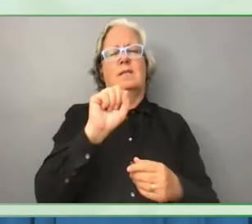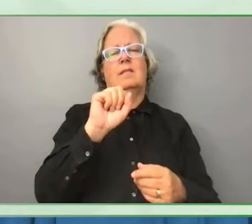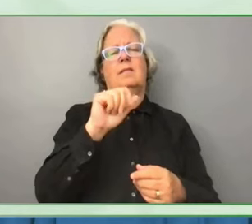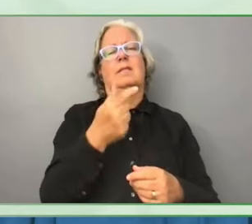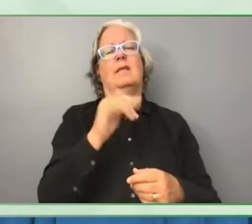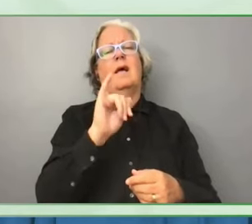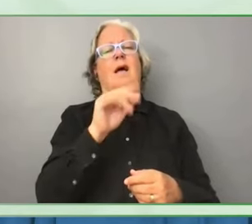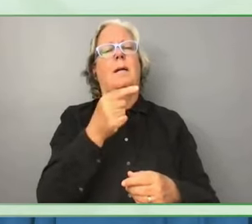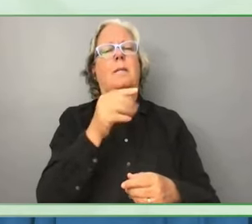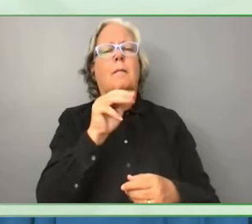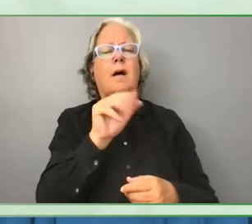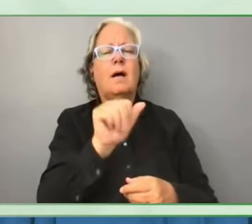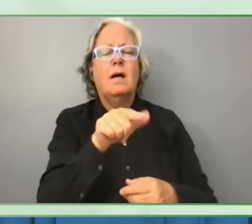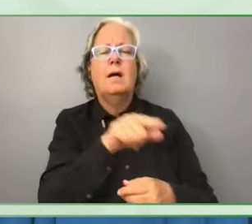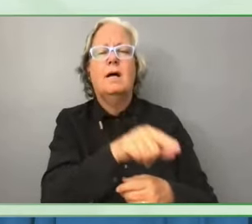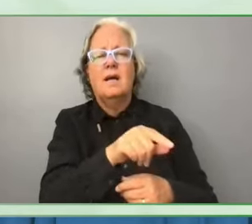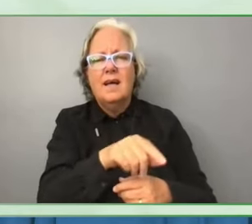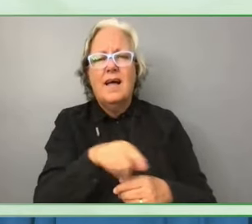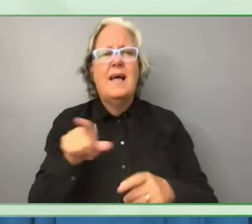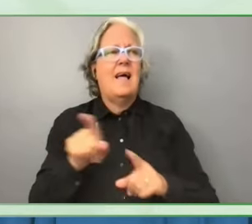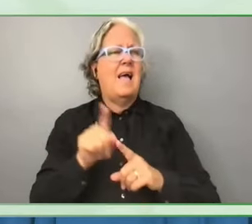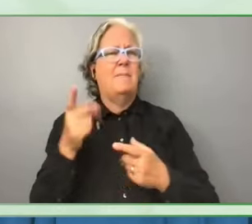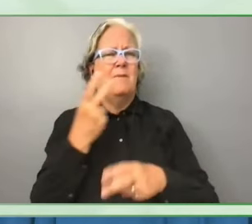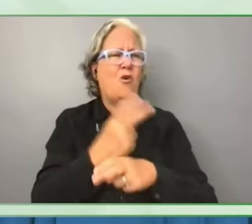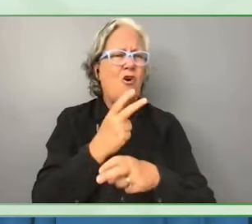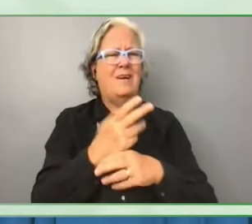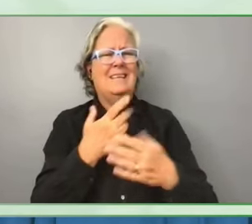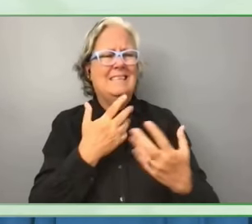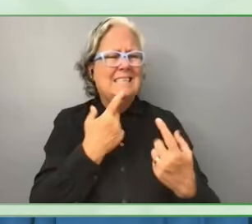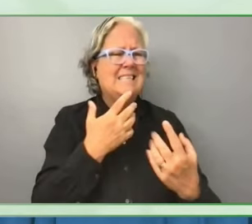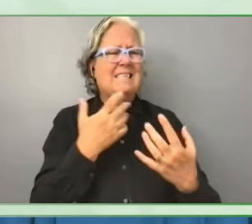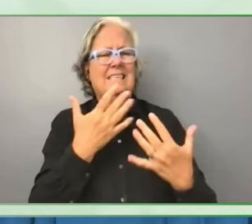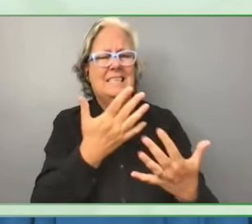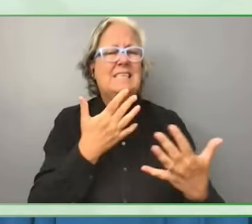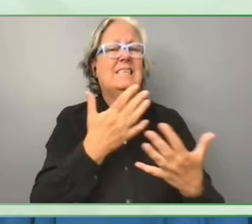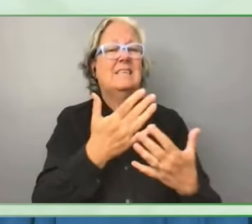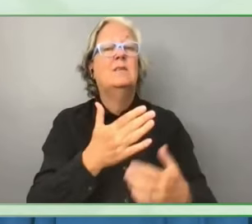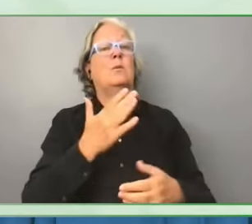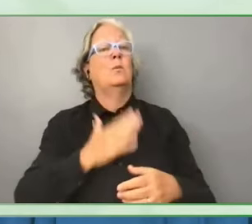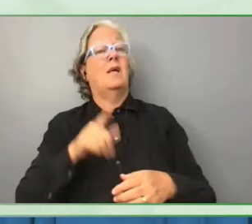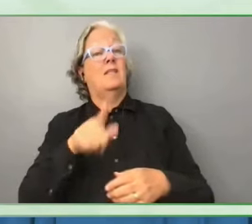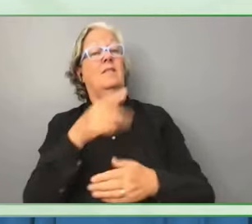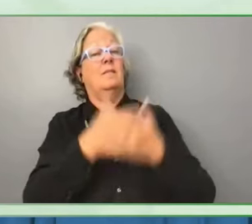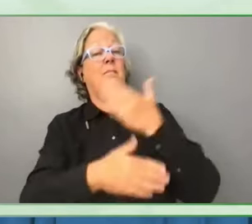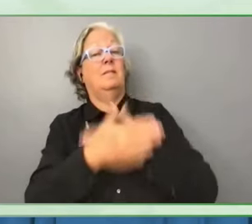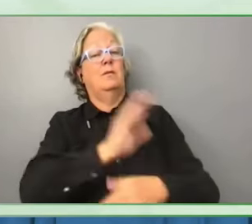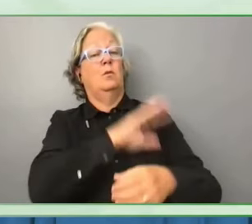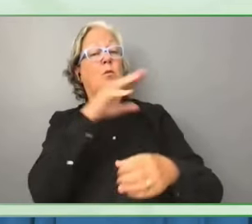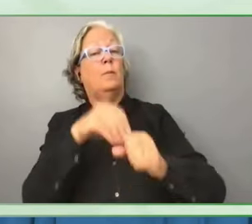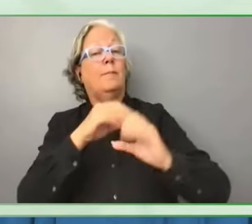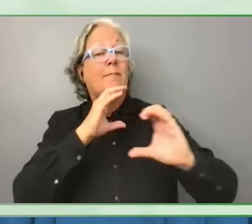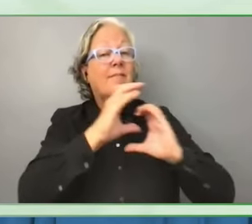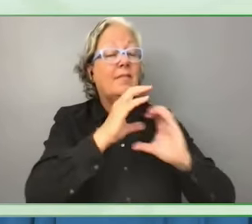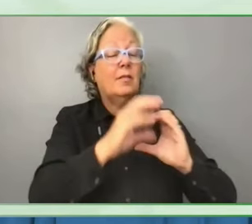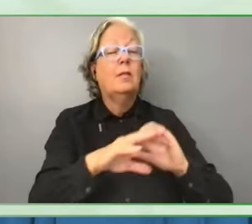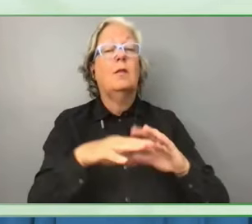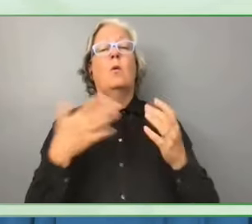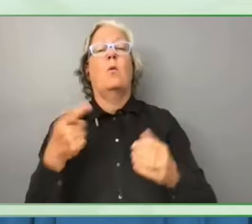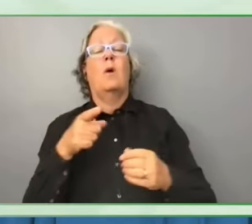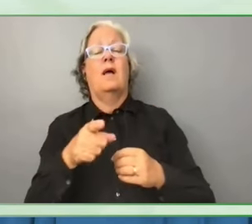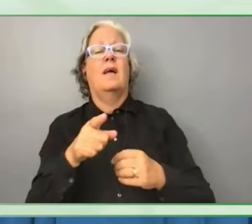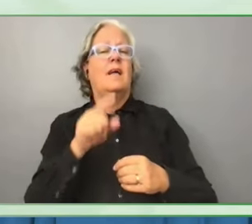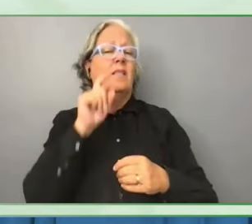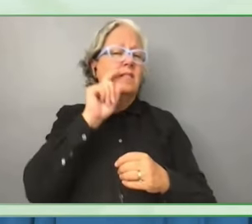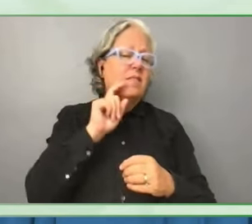skills on how to discuss it. If it comes to disability inclusive communication, sex positive communications, and a